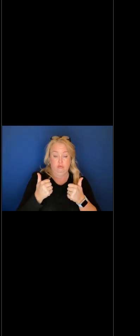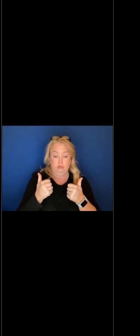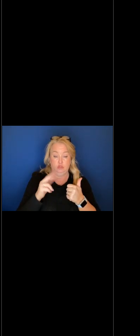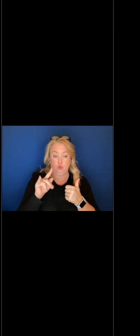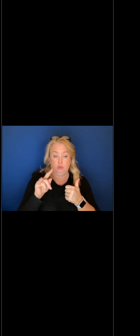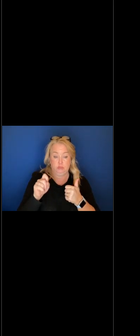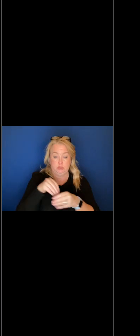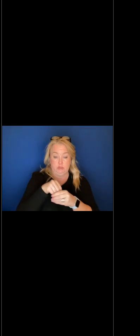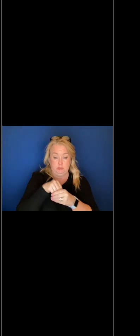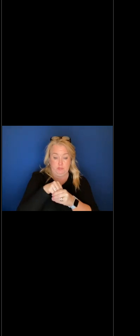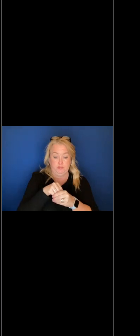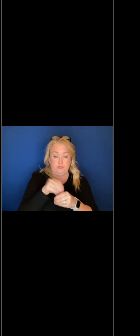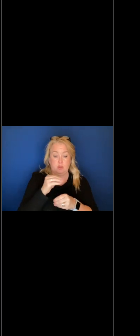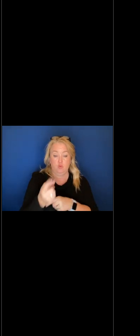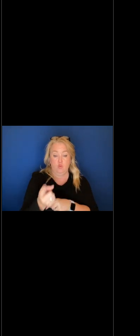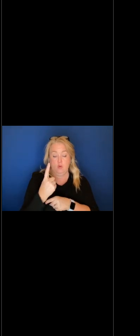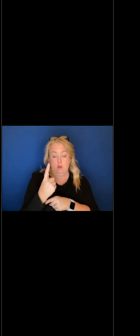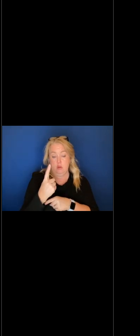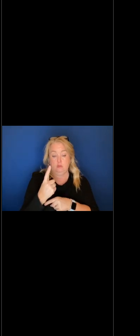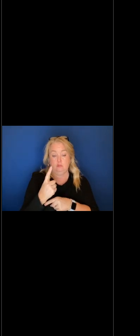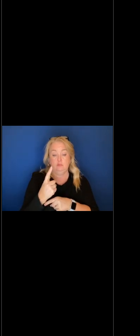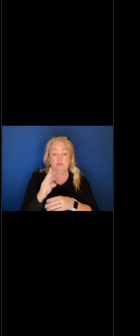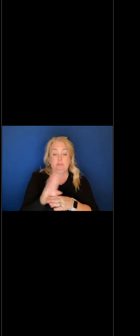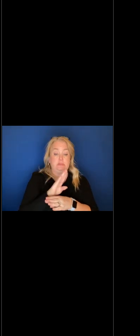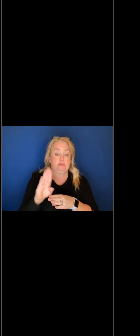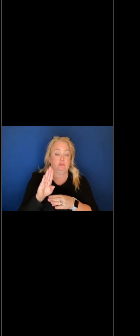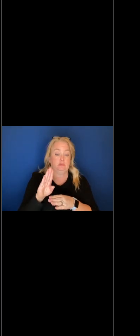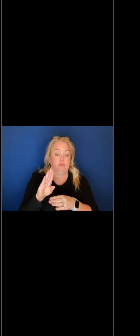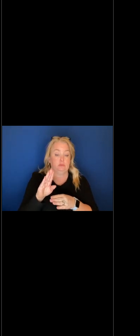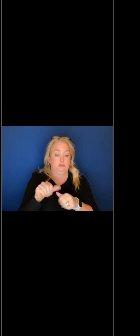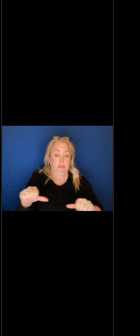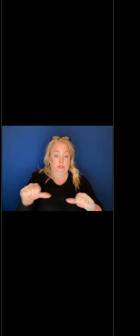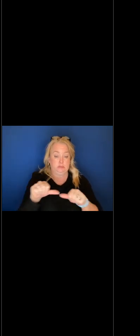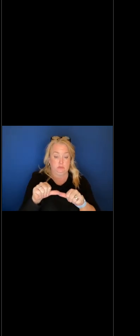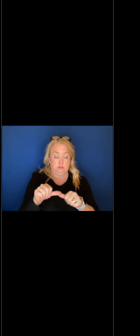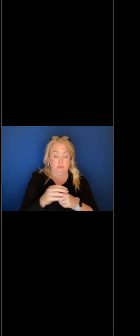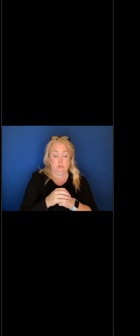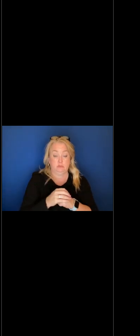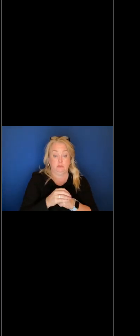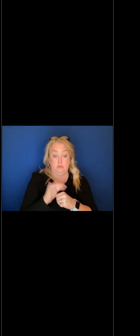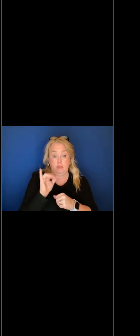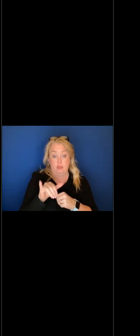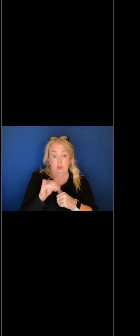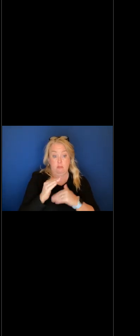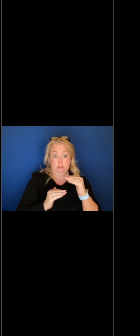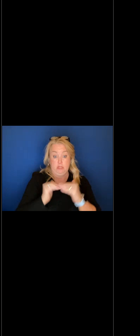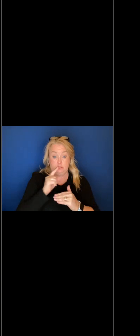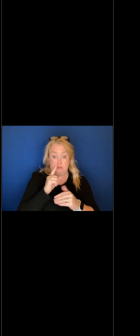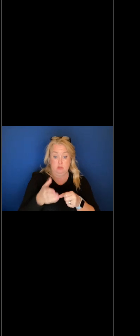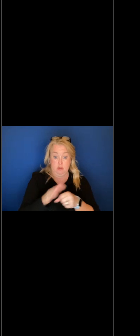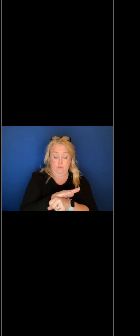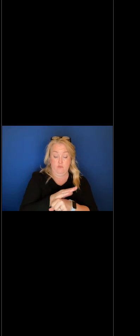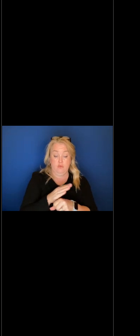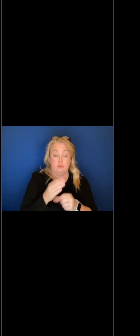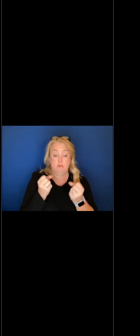dwelling units and 1 or more commercial spaces, is the building a